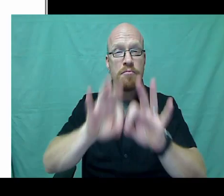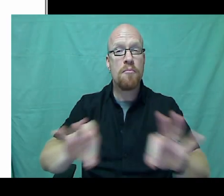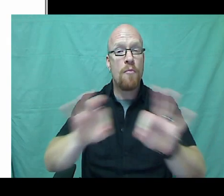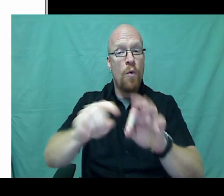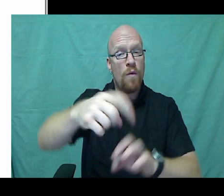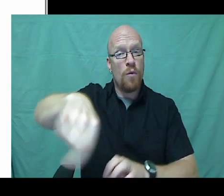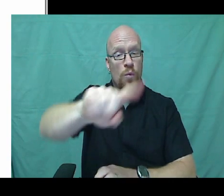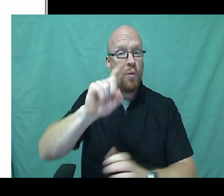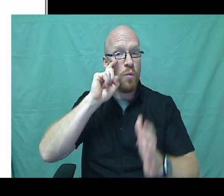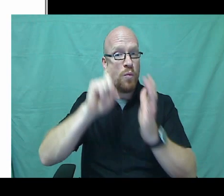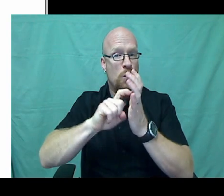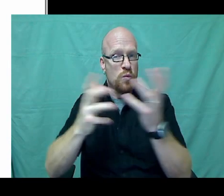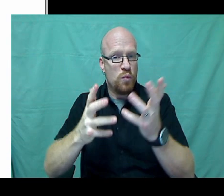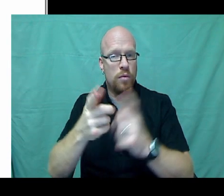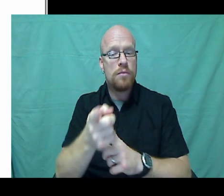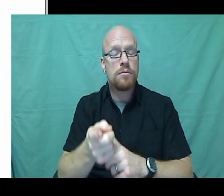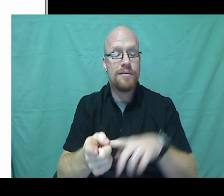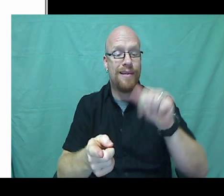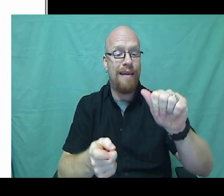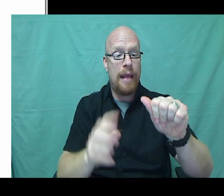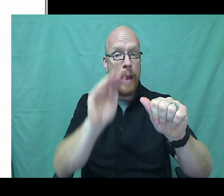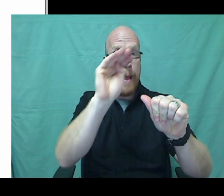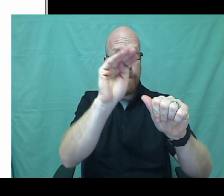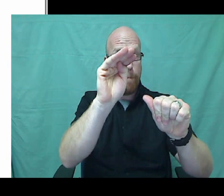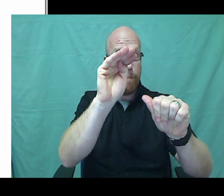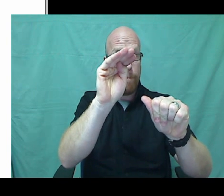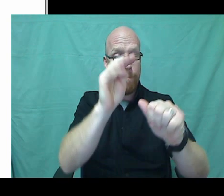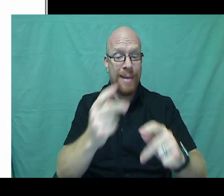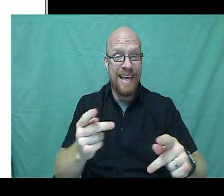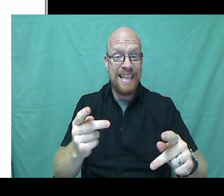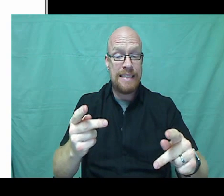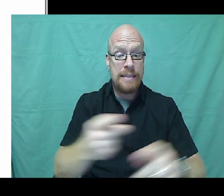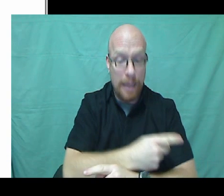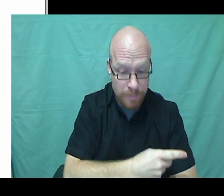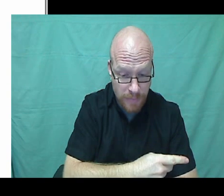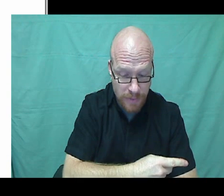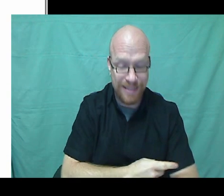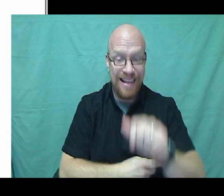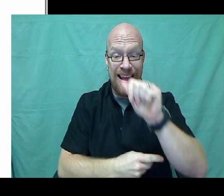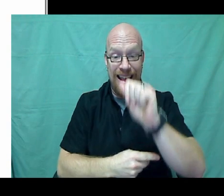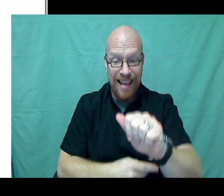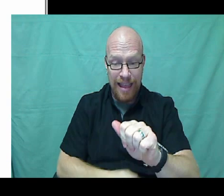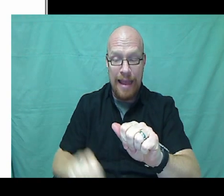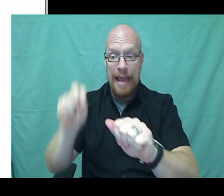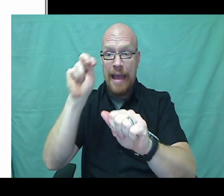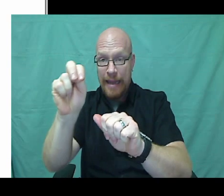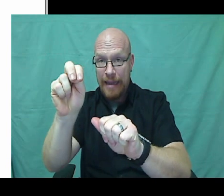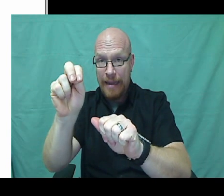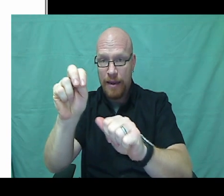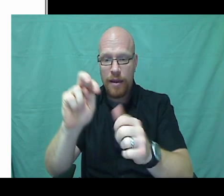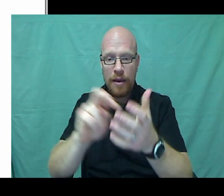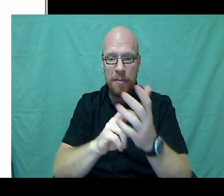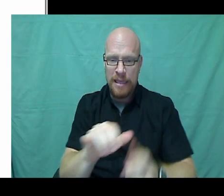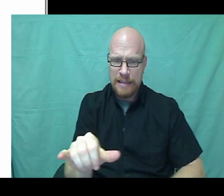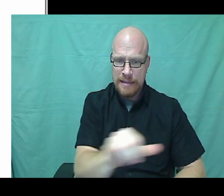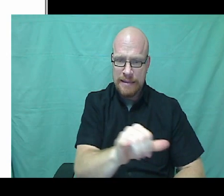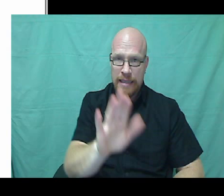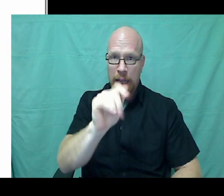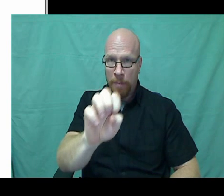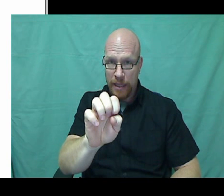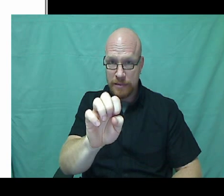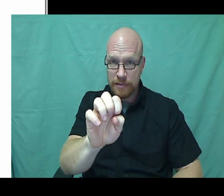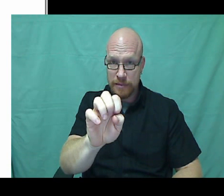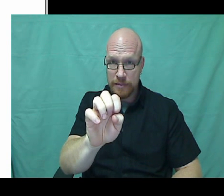It's important that we recognize we have a to the m power multiplied with a to the